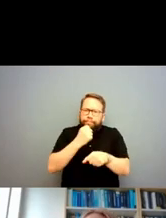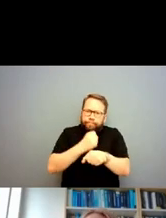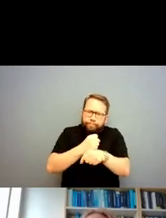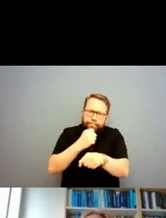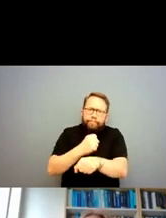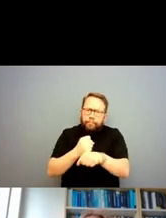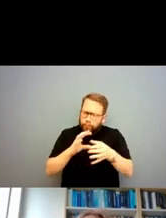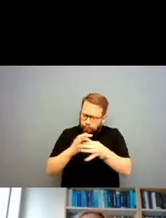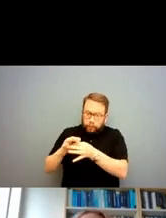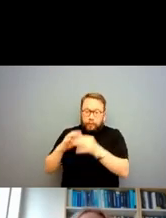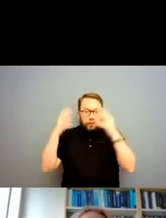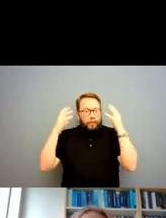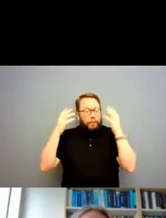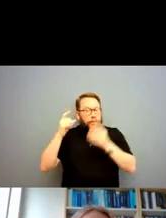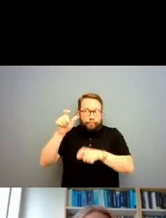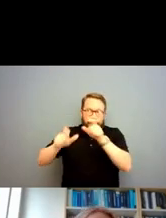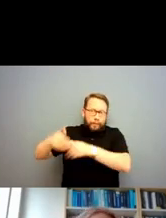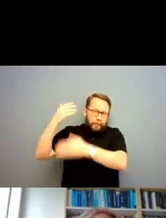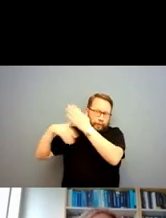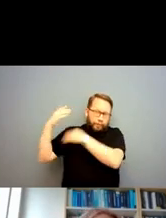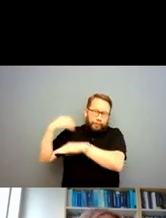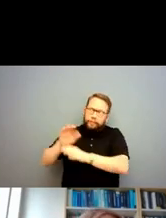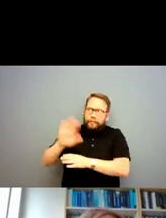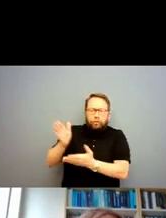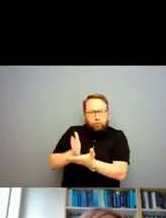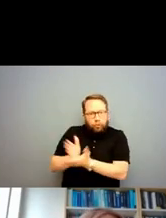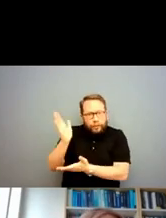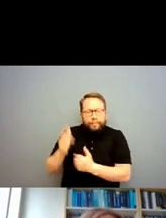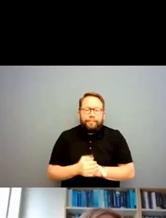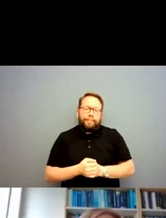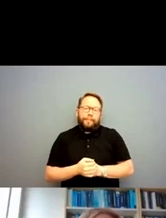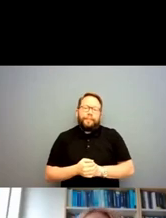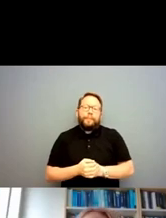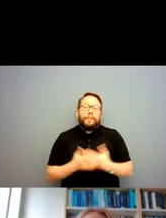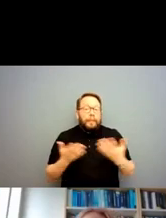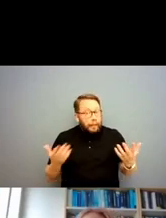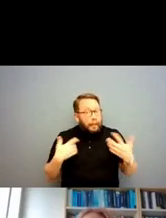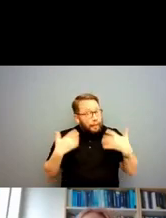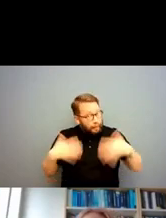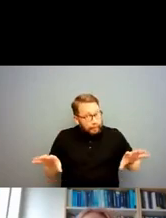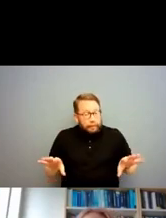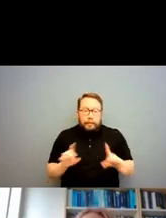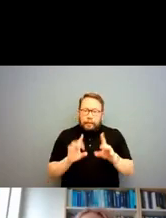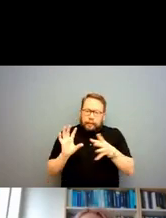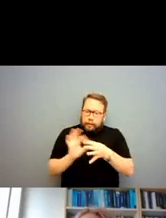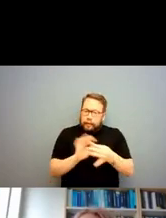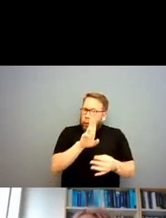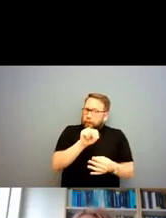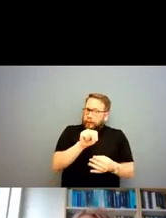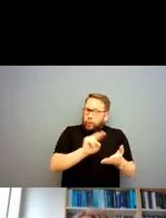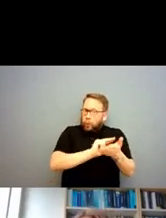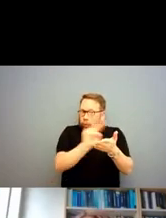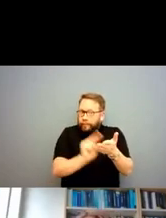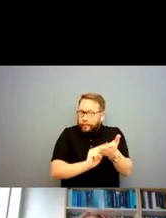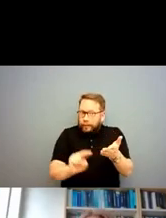That was actually what I was going to say about the UN Declaration. That was all I had time to